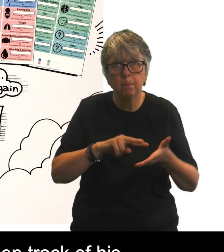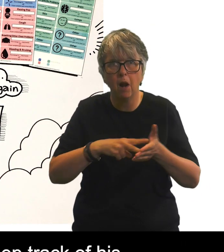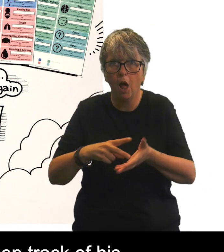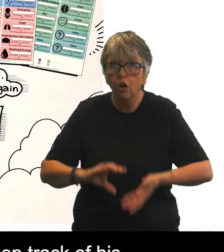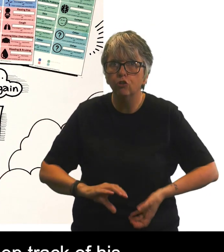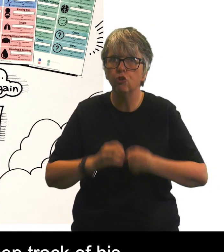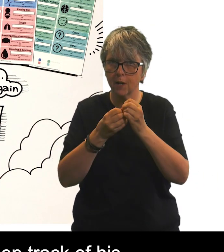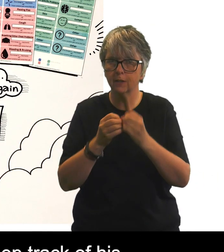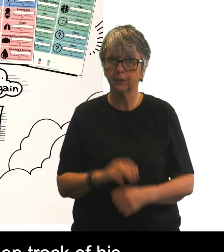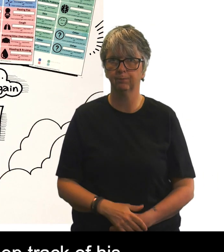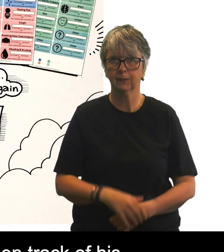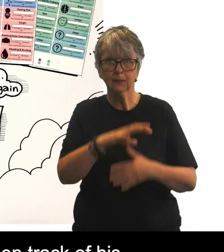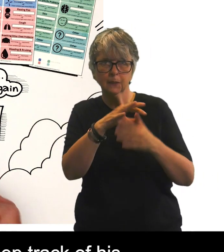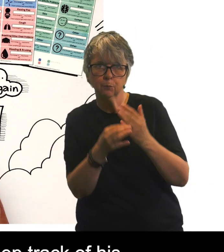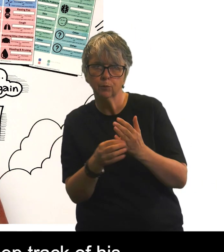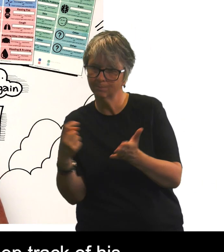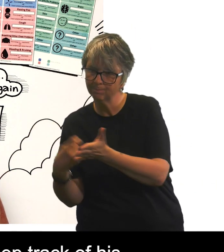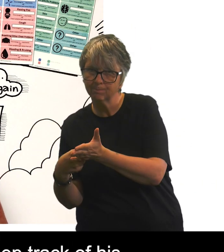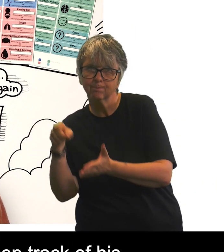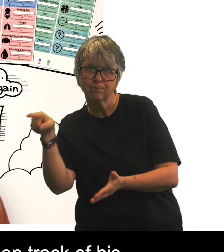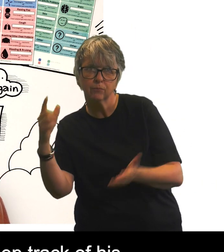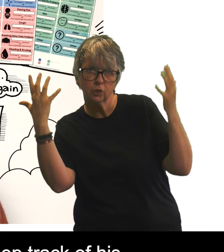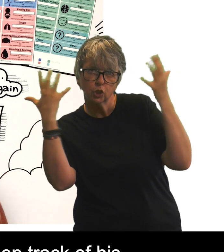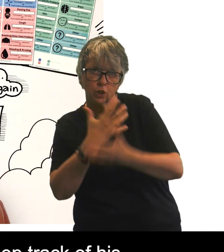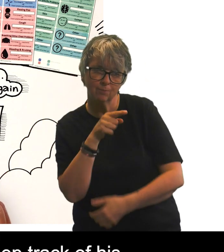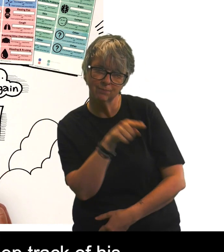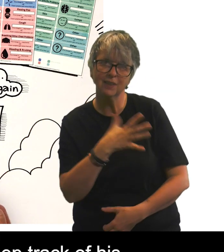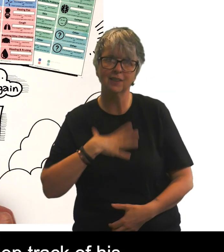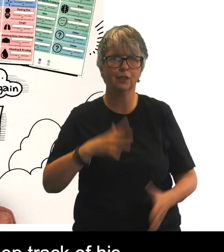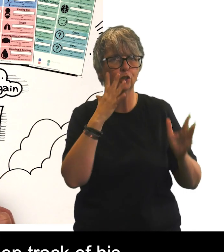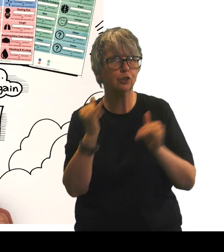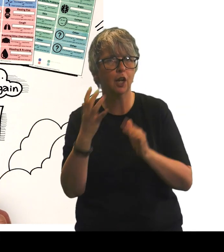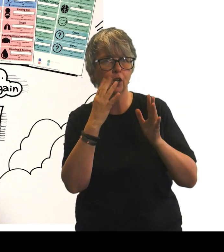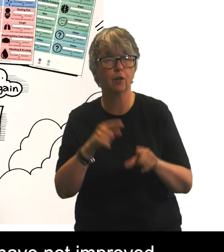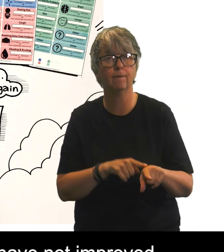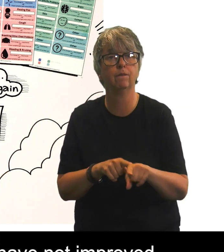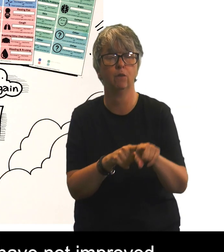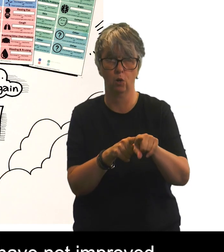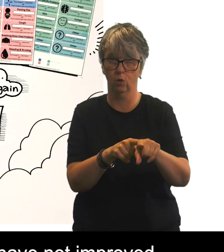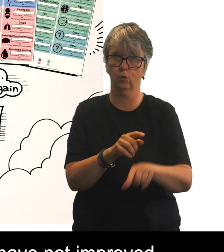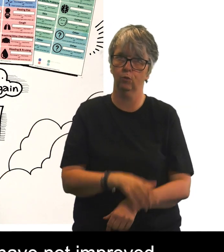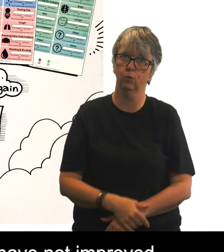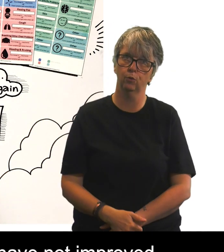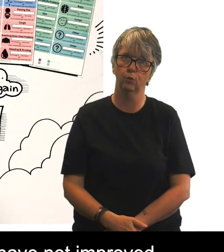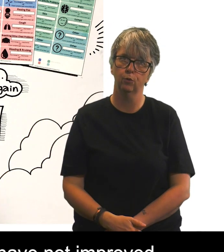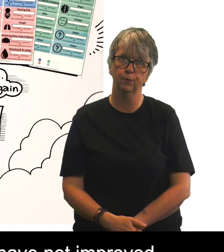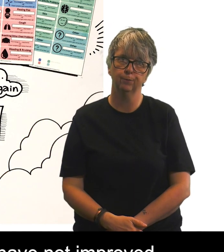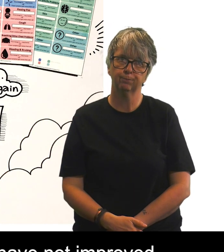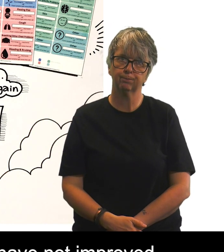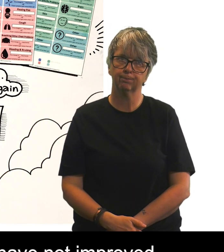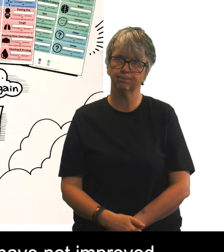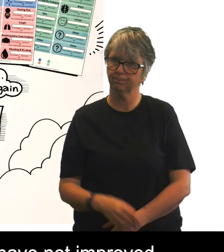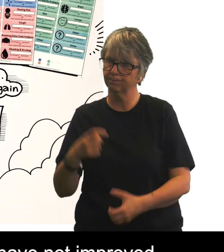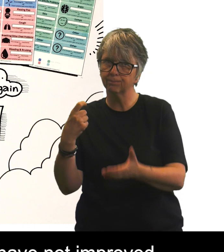he needs to keep track of his stomach pain, diarrhoea and tiredness for 2 weeks. If after 2 weeks these symptoms have